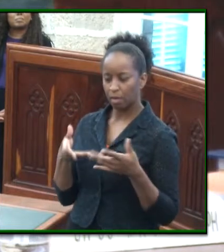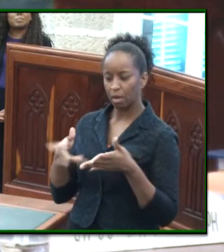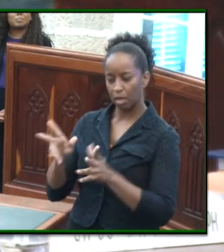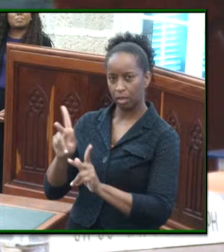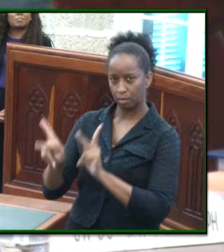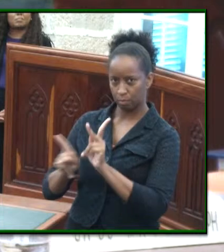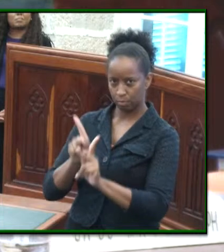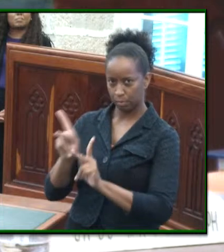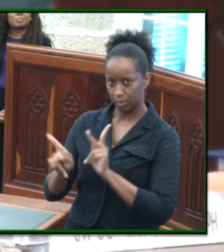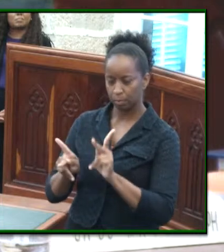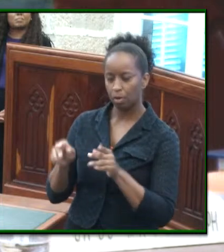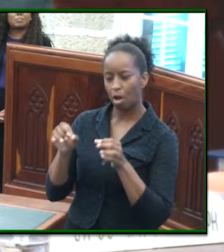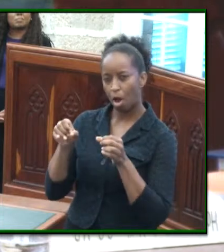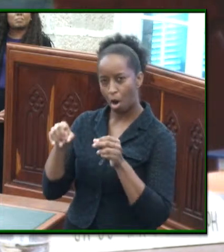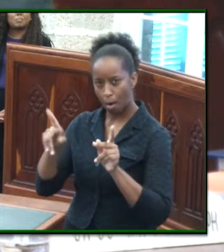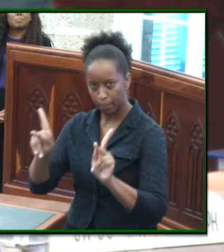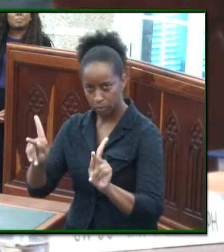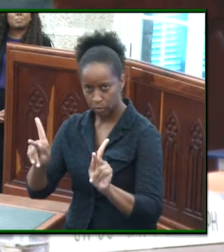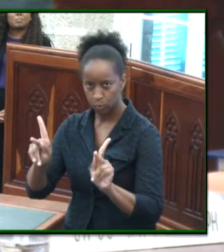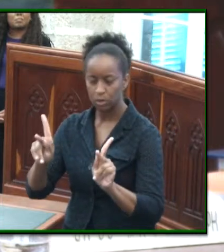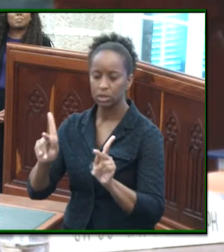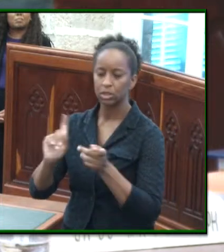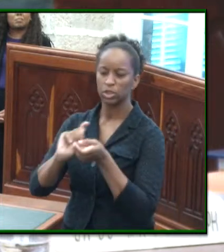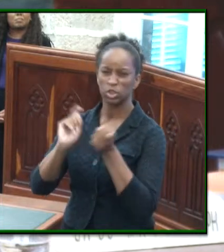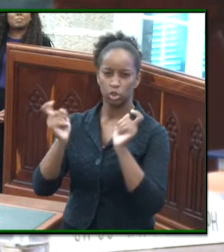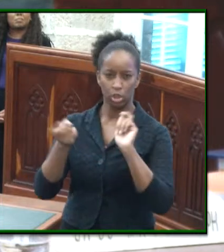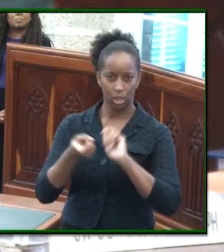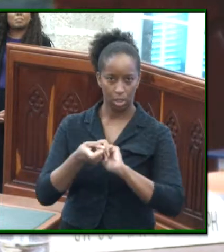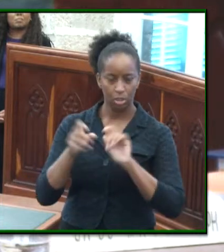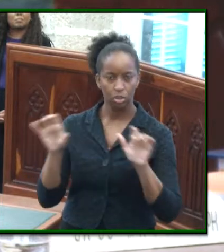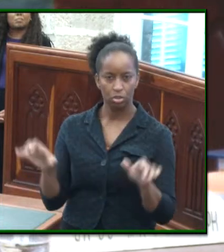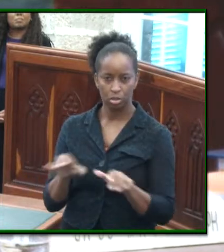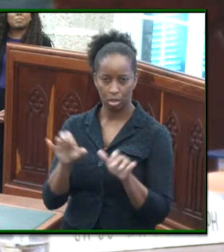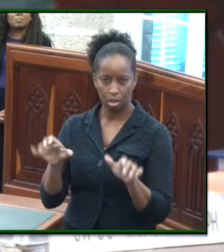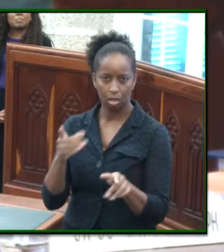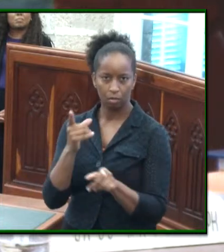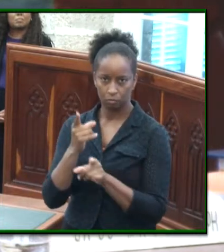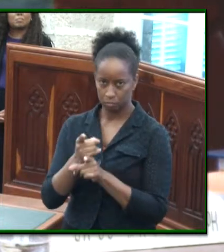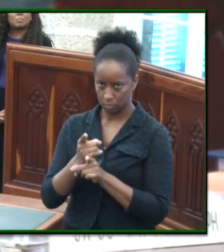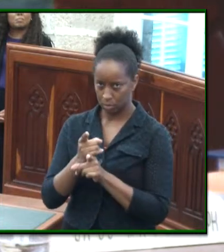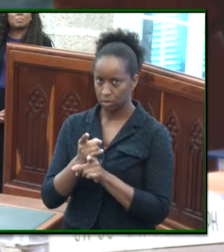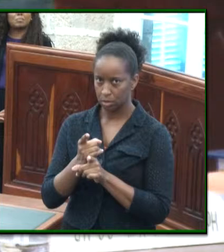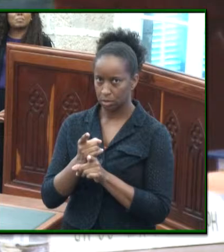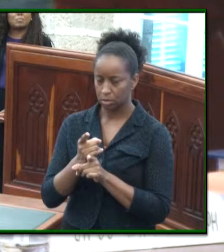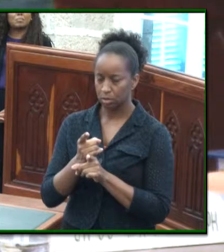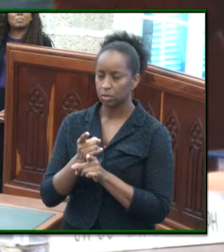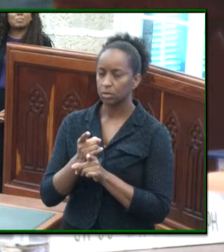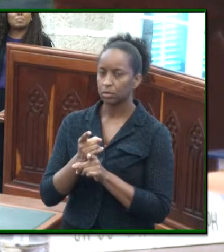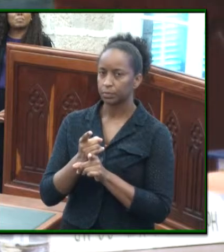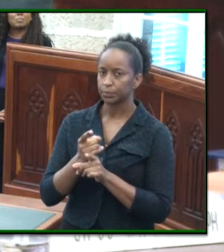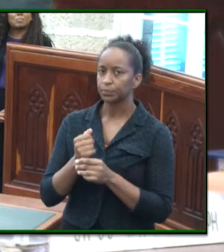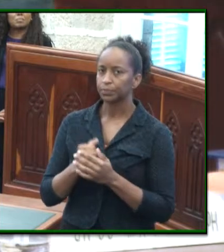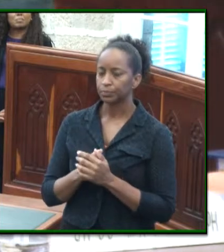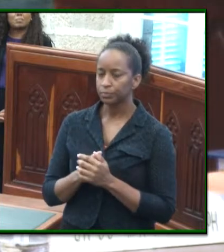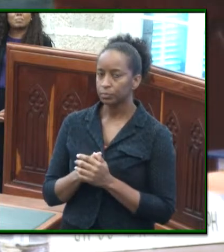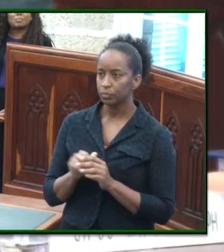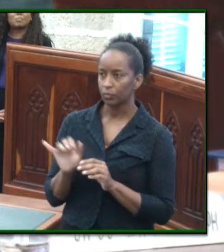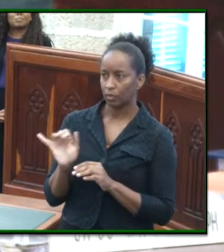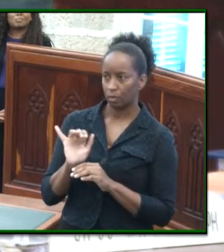themselves are prepared to enter into certain terms and conditions for those second chances. Equally, we